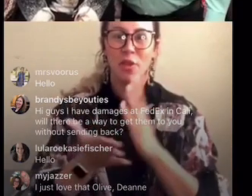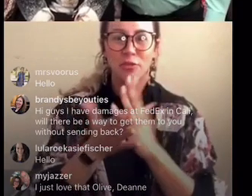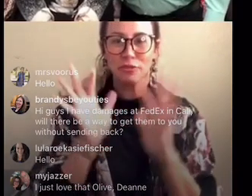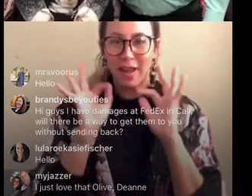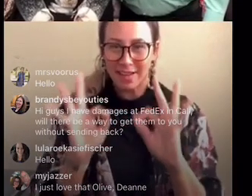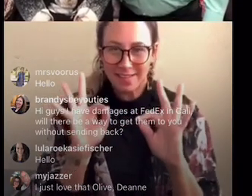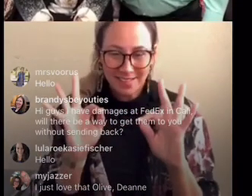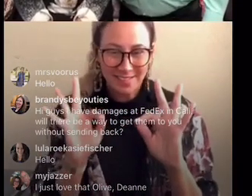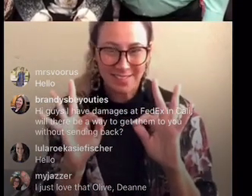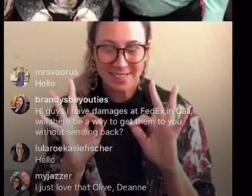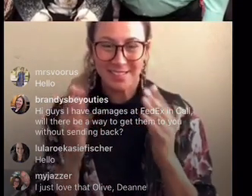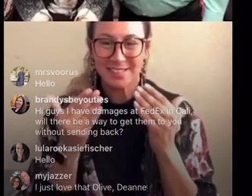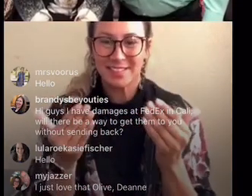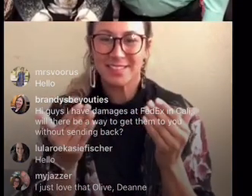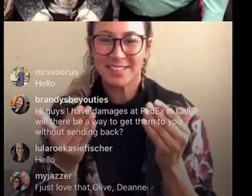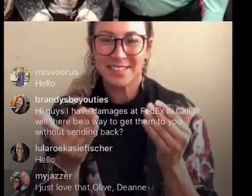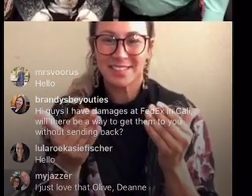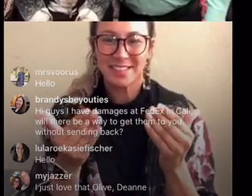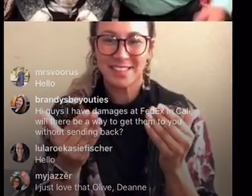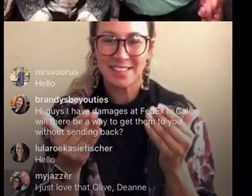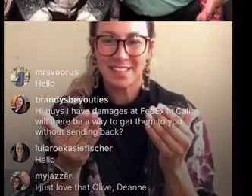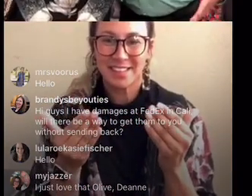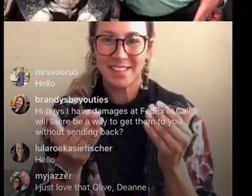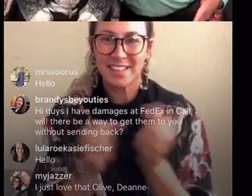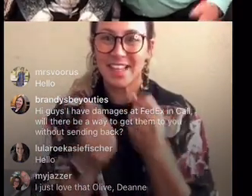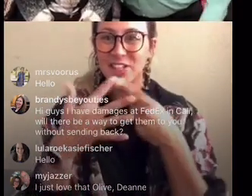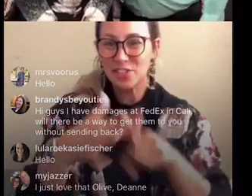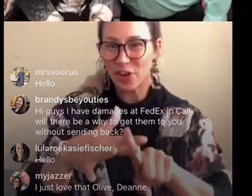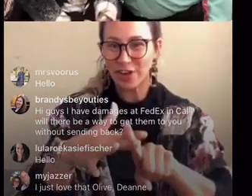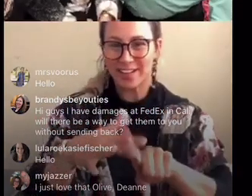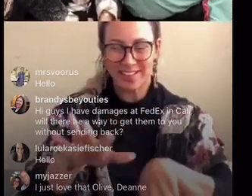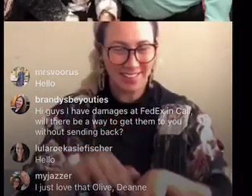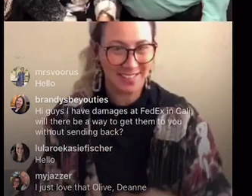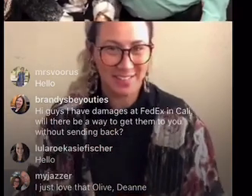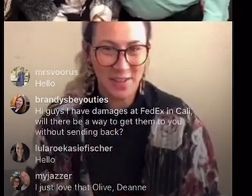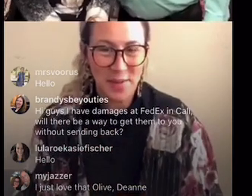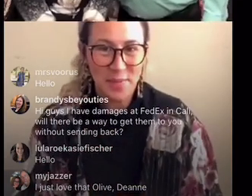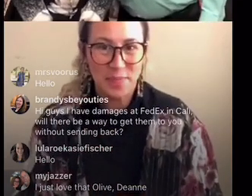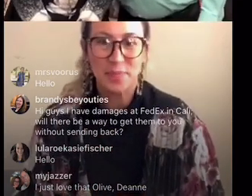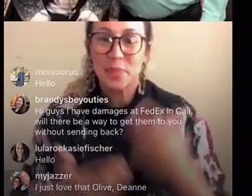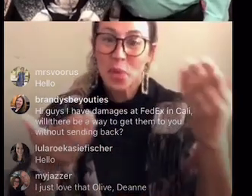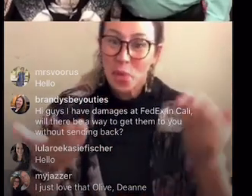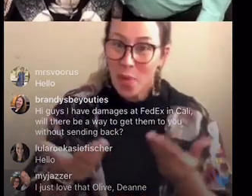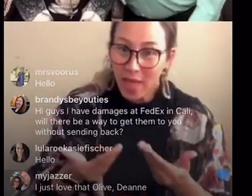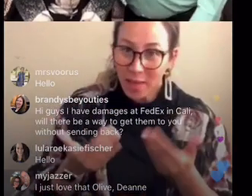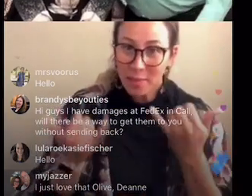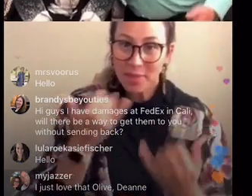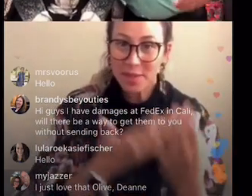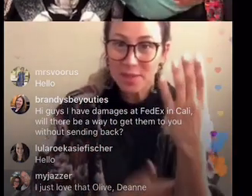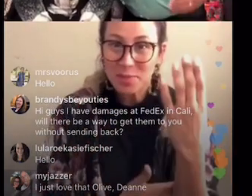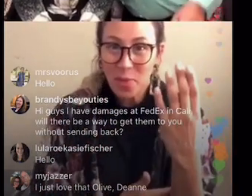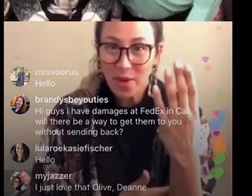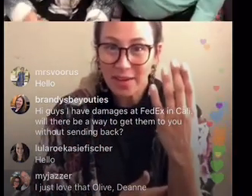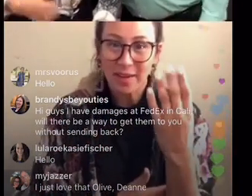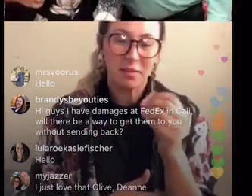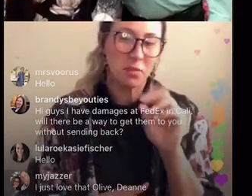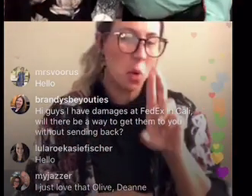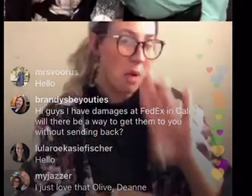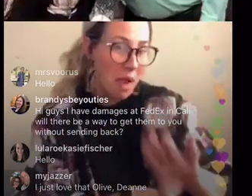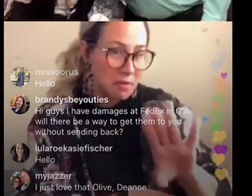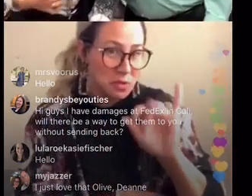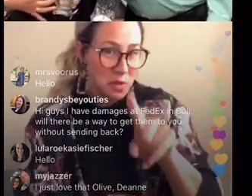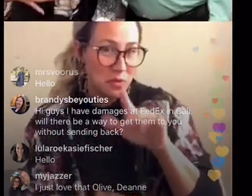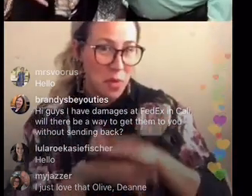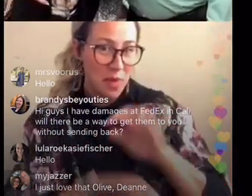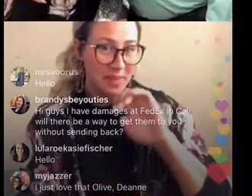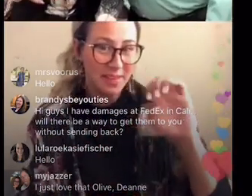ahead and get started. Yep. Okay. Well, welcome this morning or afternoon if you are on the